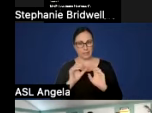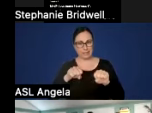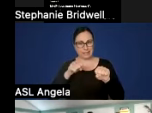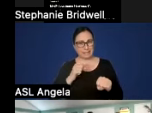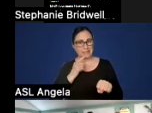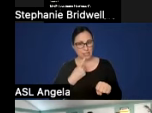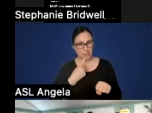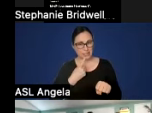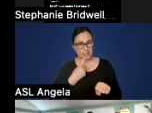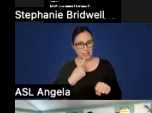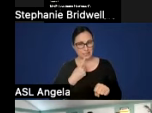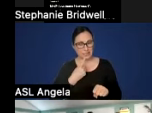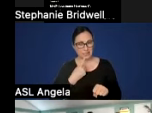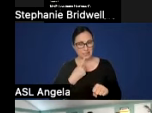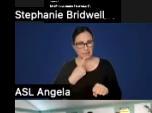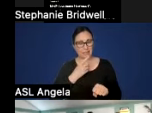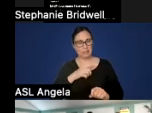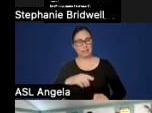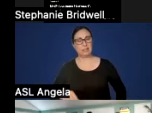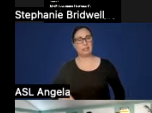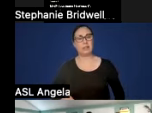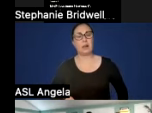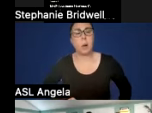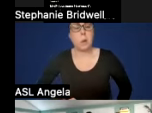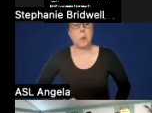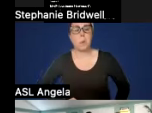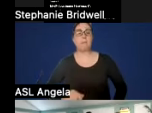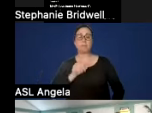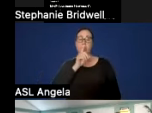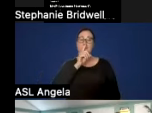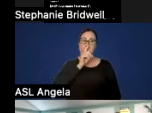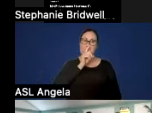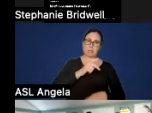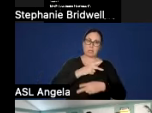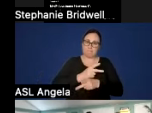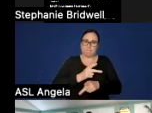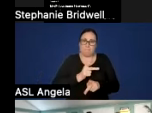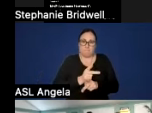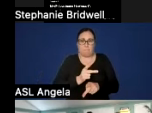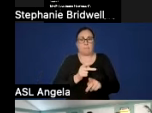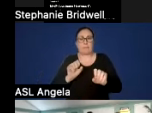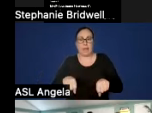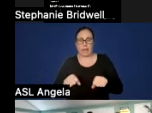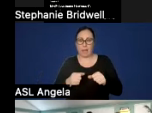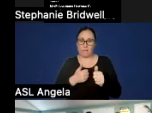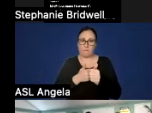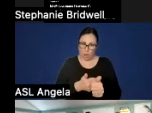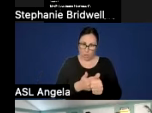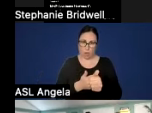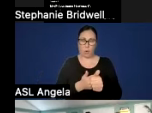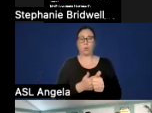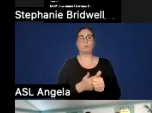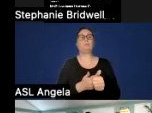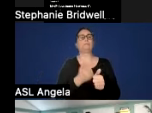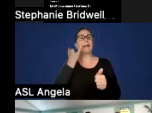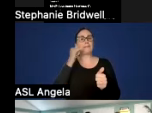there is a protocol I can follow, right? There's something that I can do if I need to make a